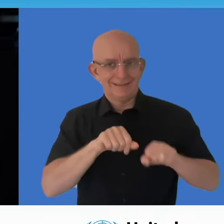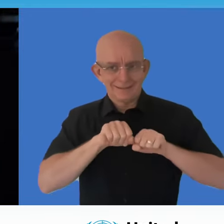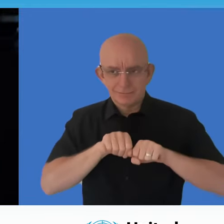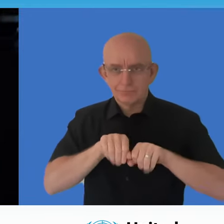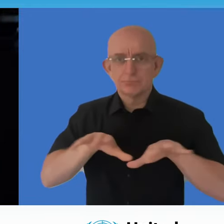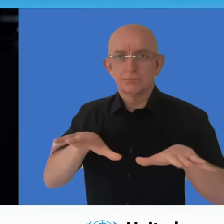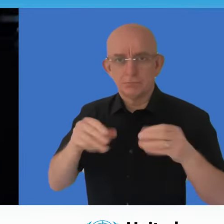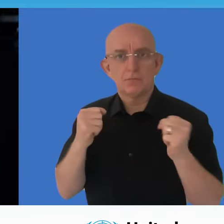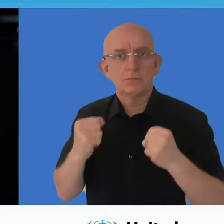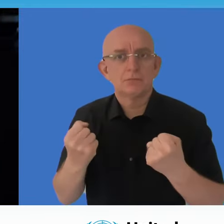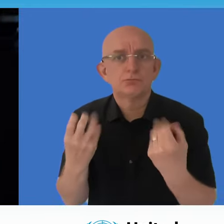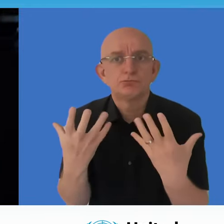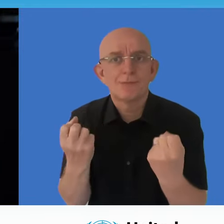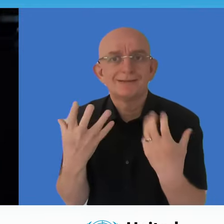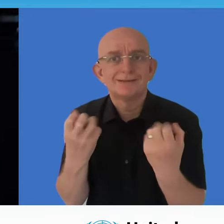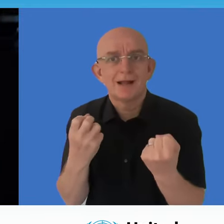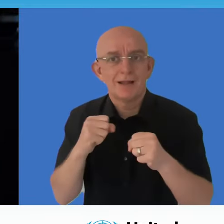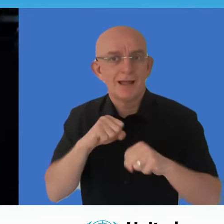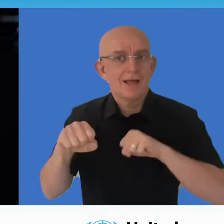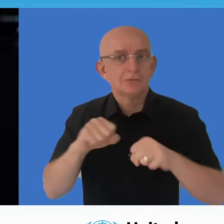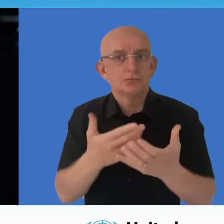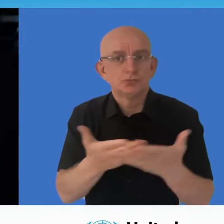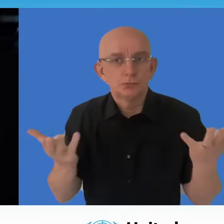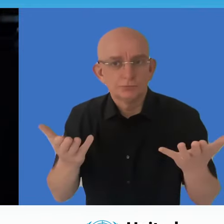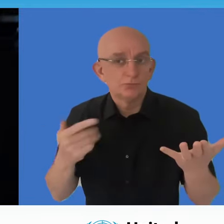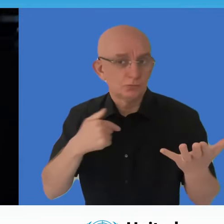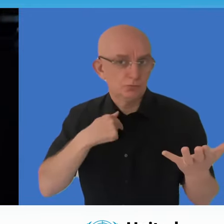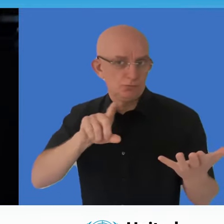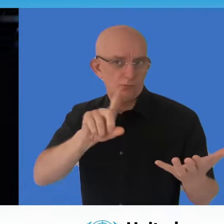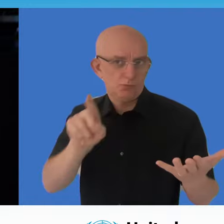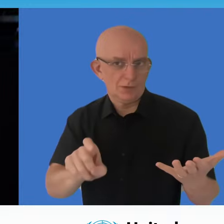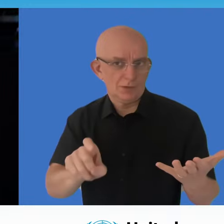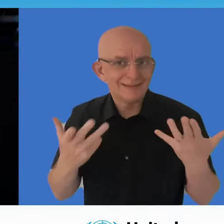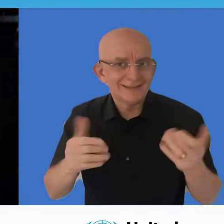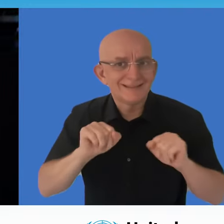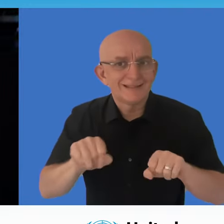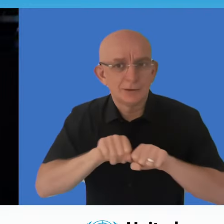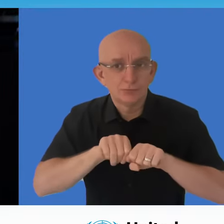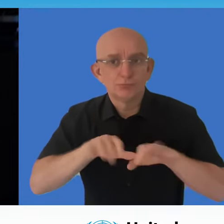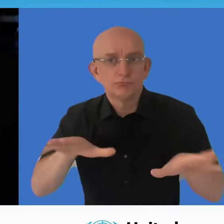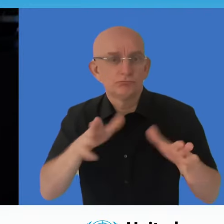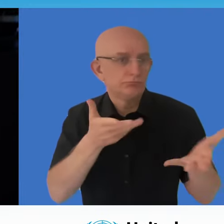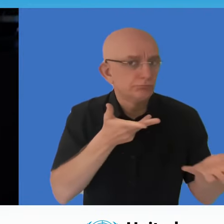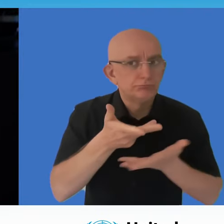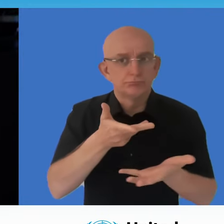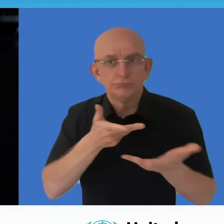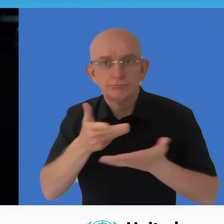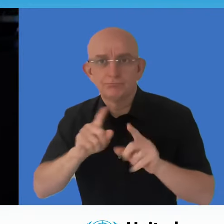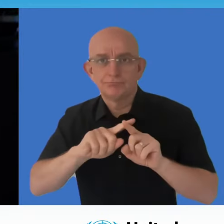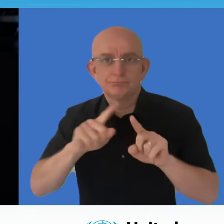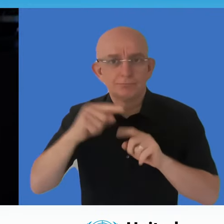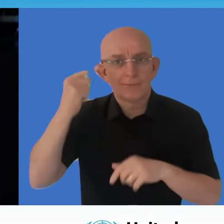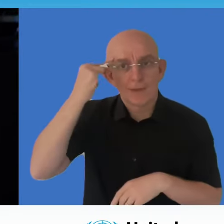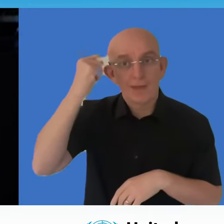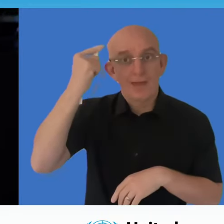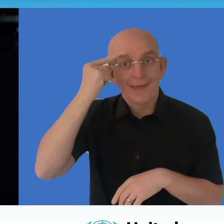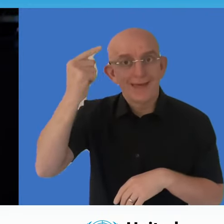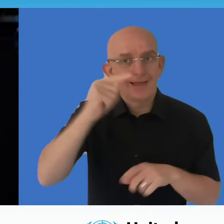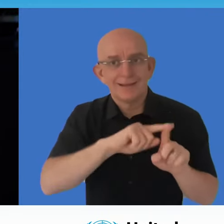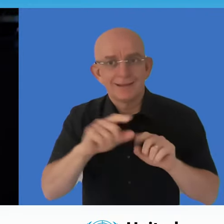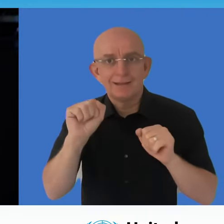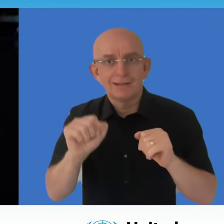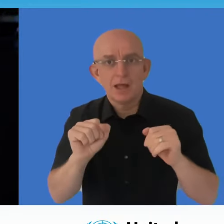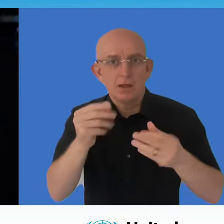do we translate the conversations and the ideas that are going to emerge from this forum into action once we go back to